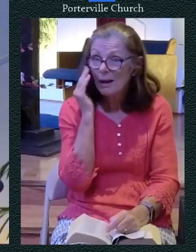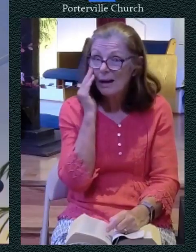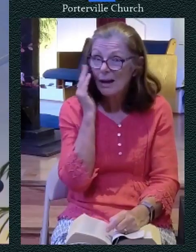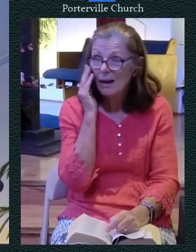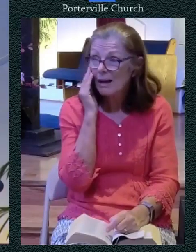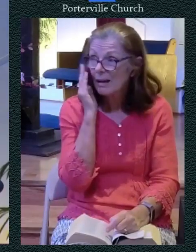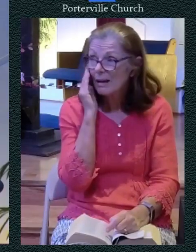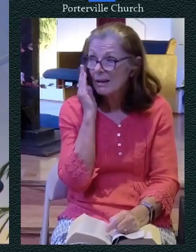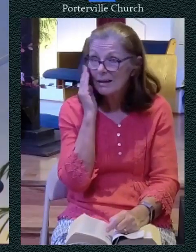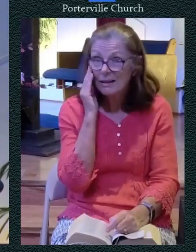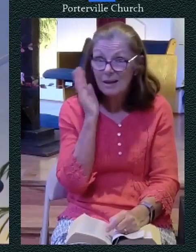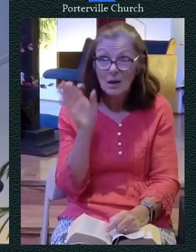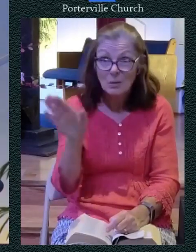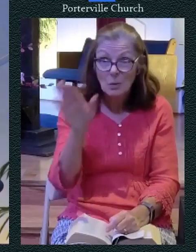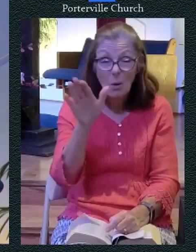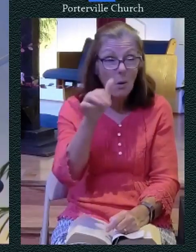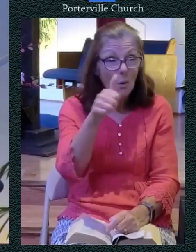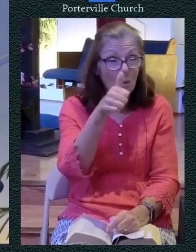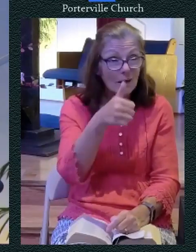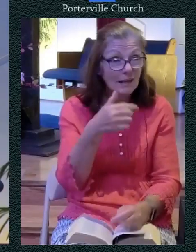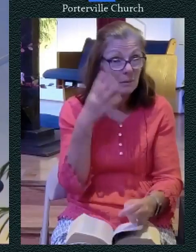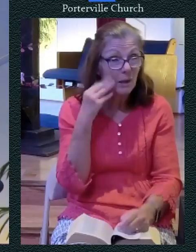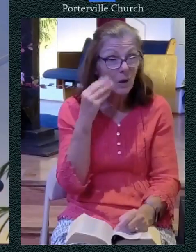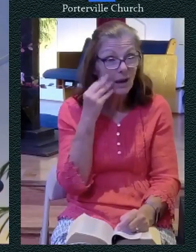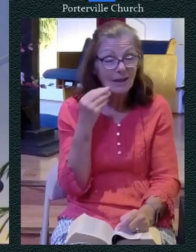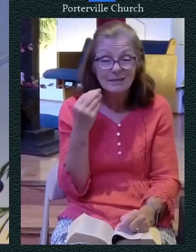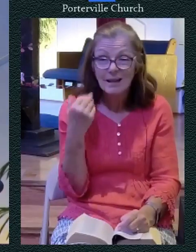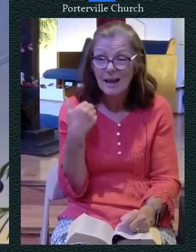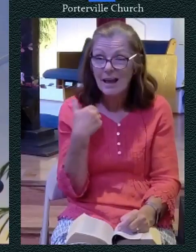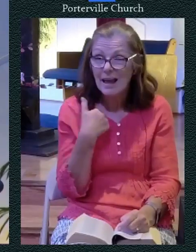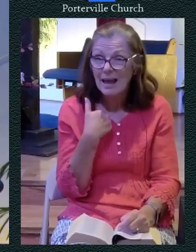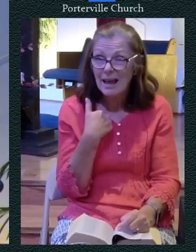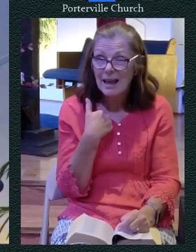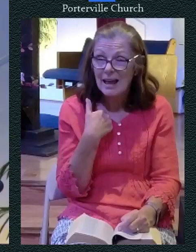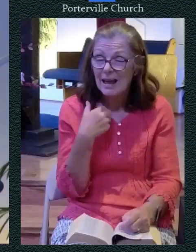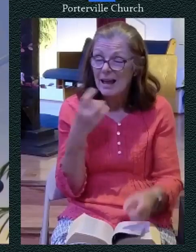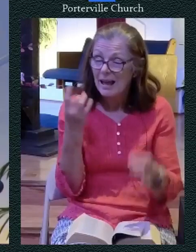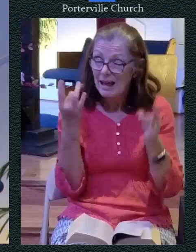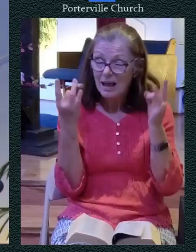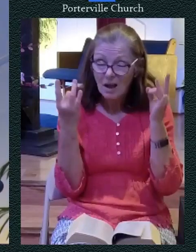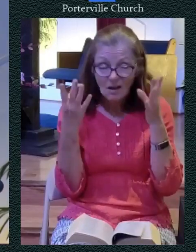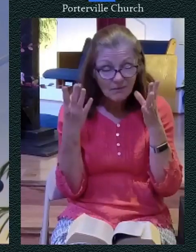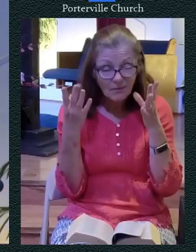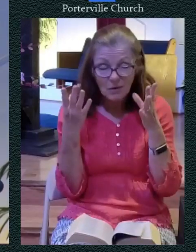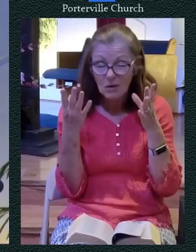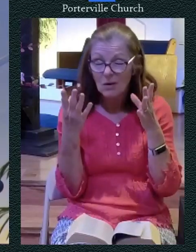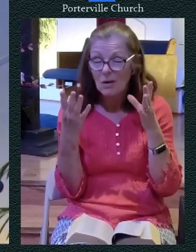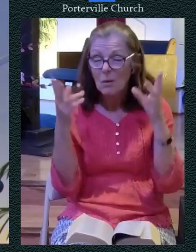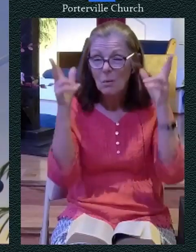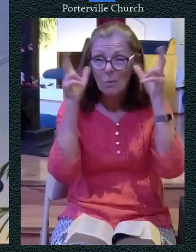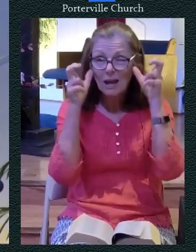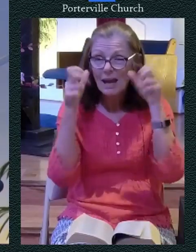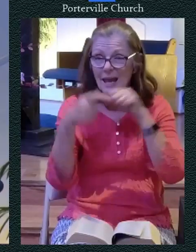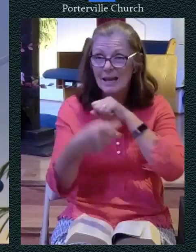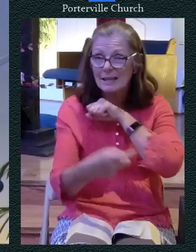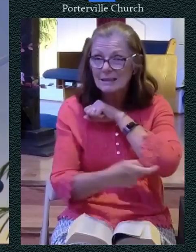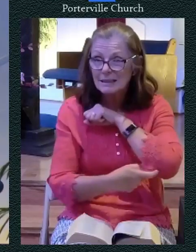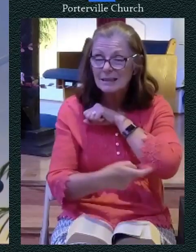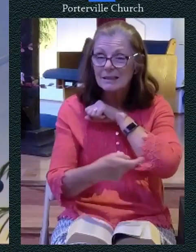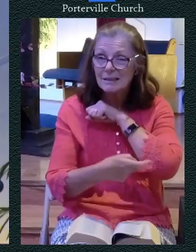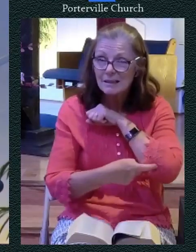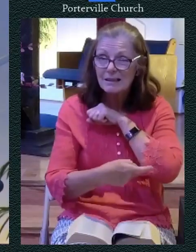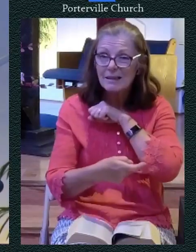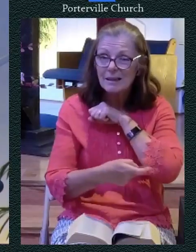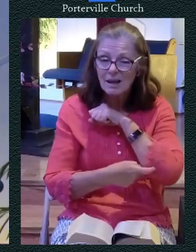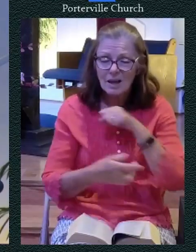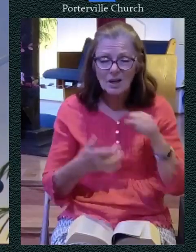your own experience? How pitched the battle can become? Heart grows hot within